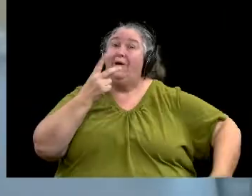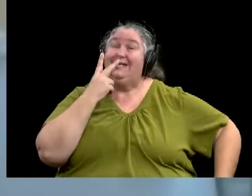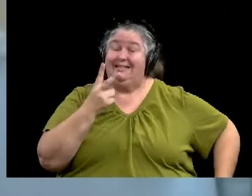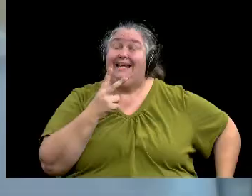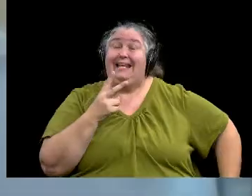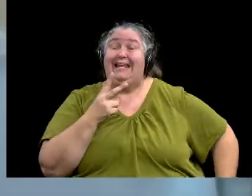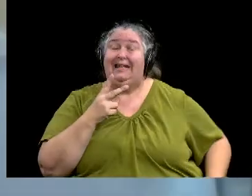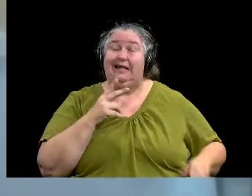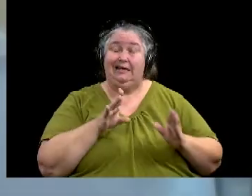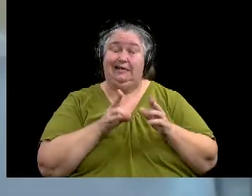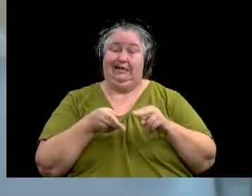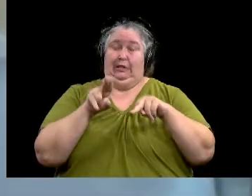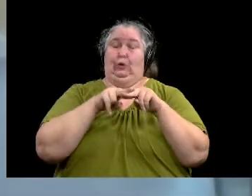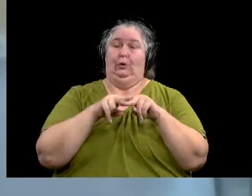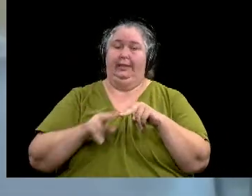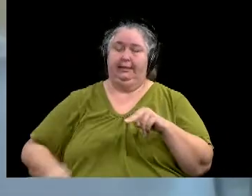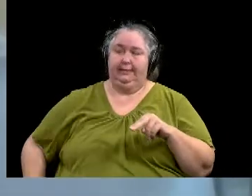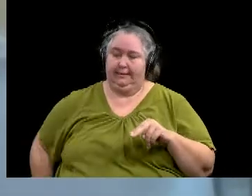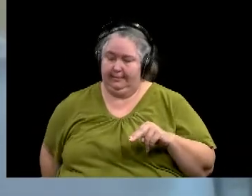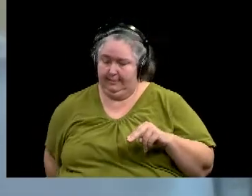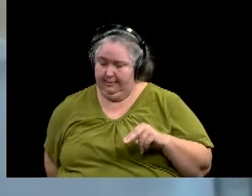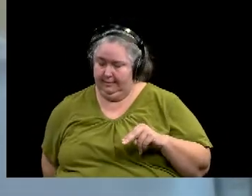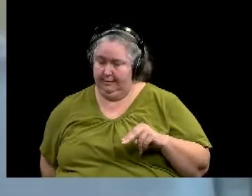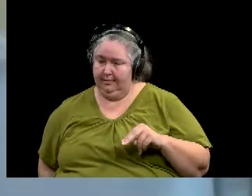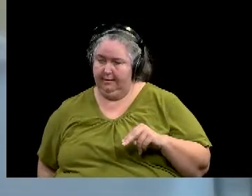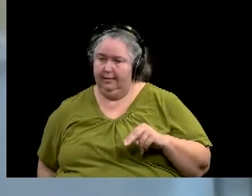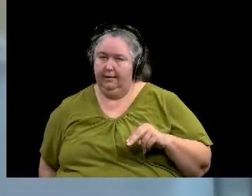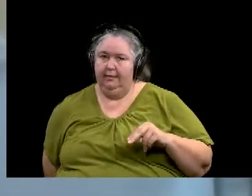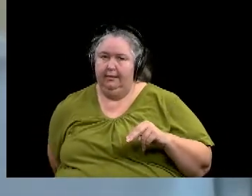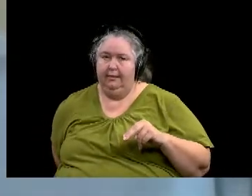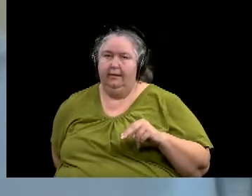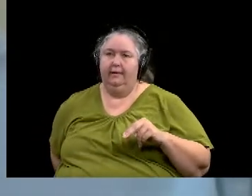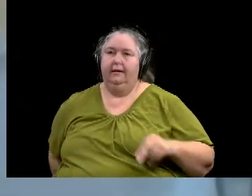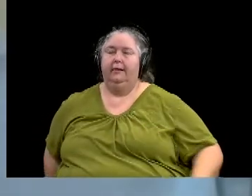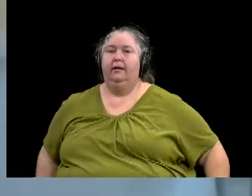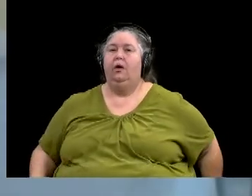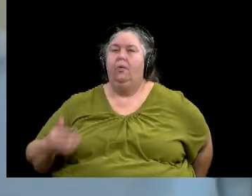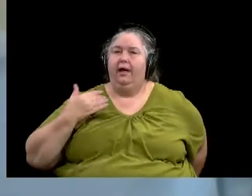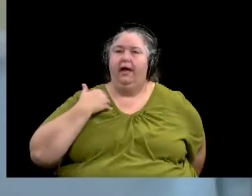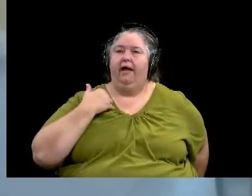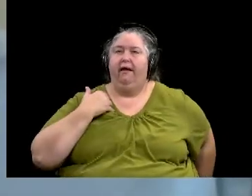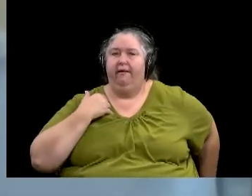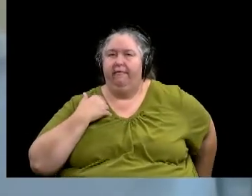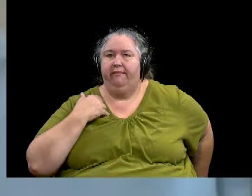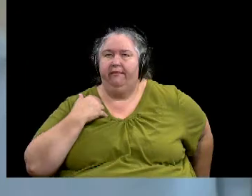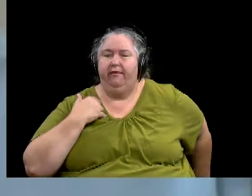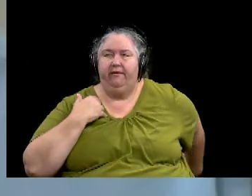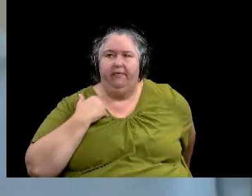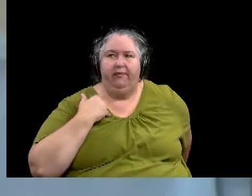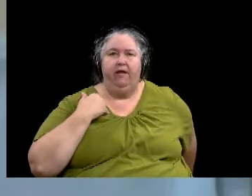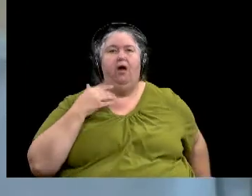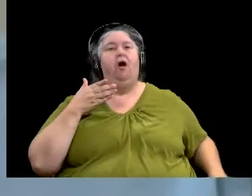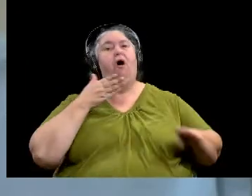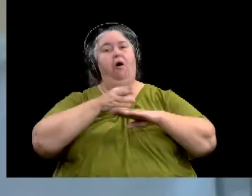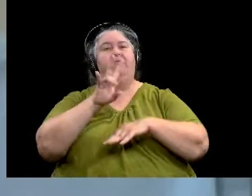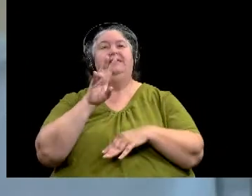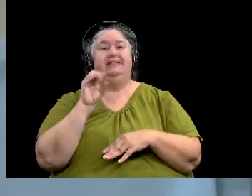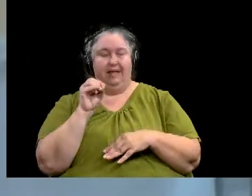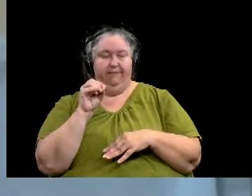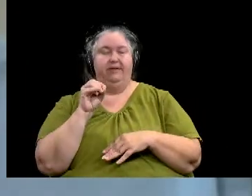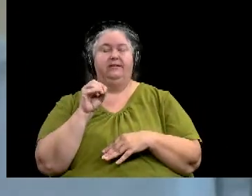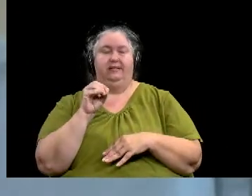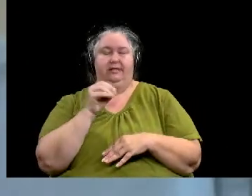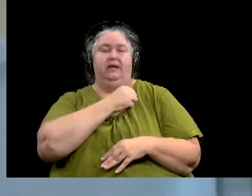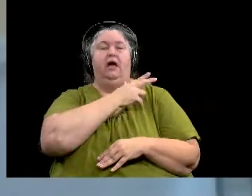We have over 70 patients hospitalized in Providence Hospital. Incredibly high numbers. We are consistently